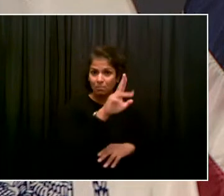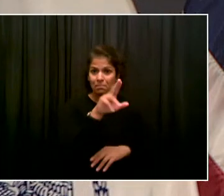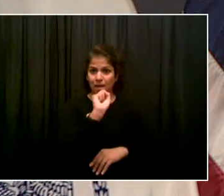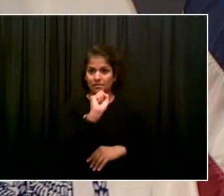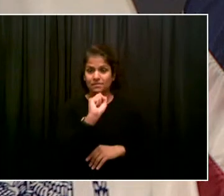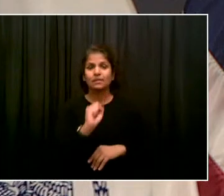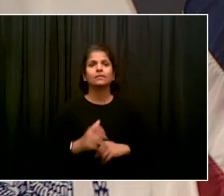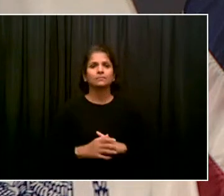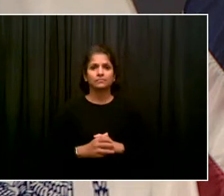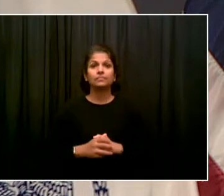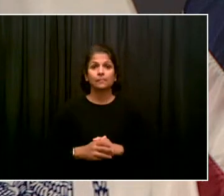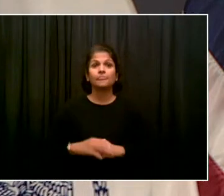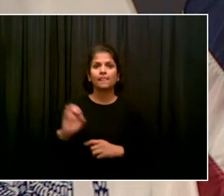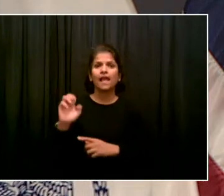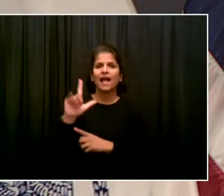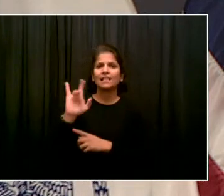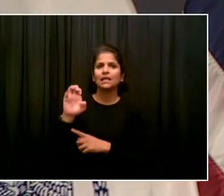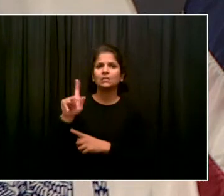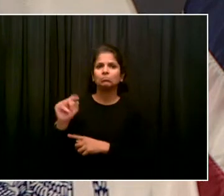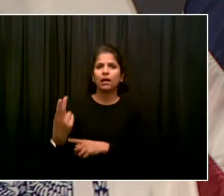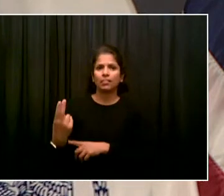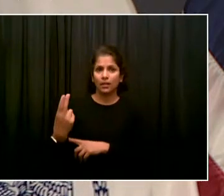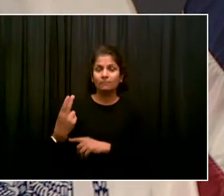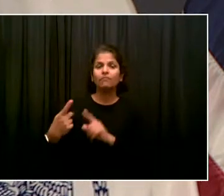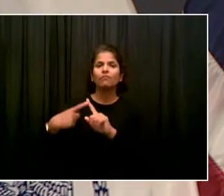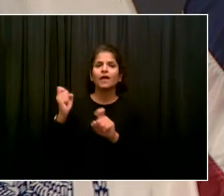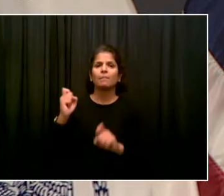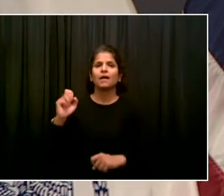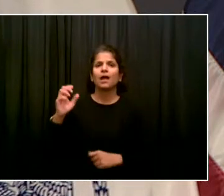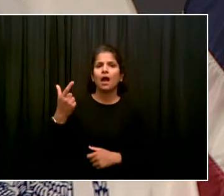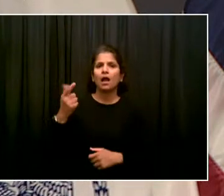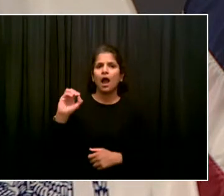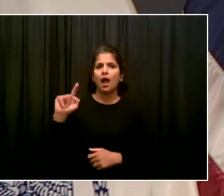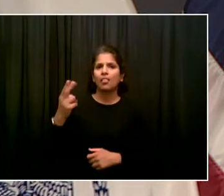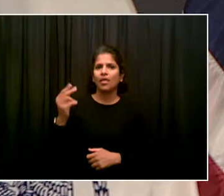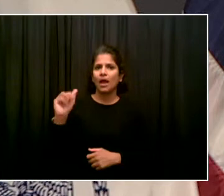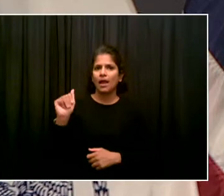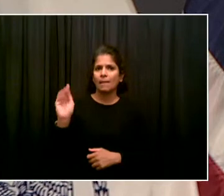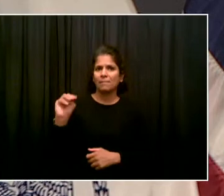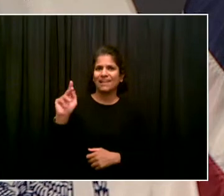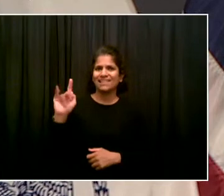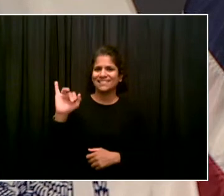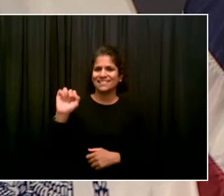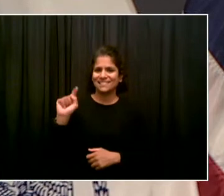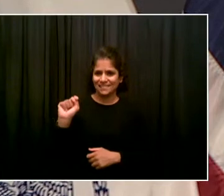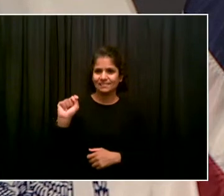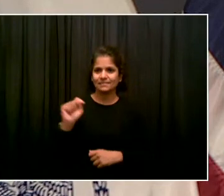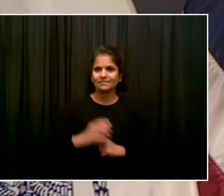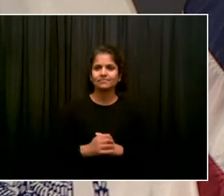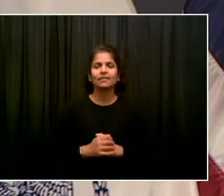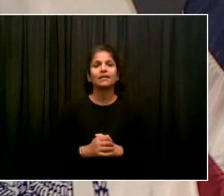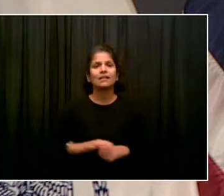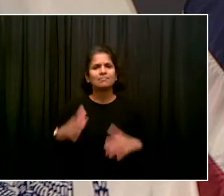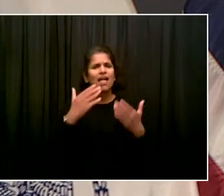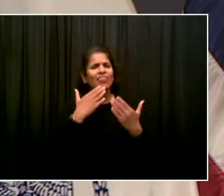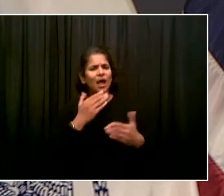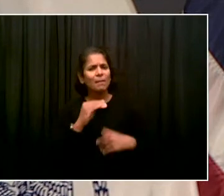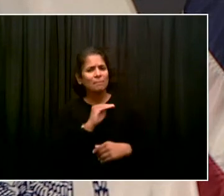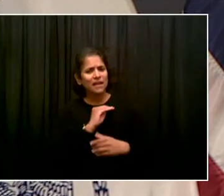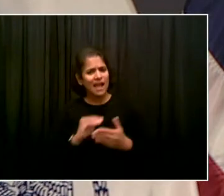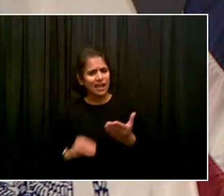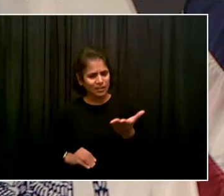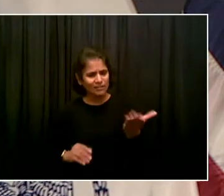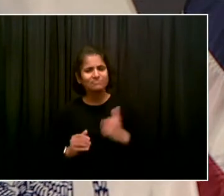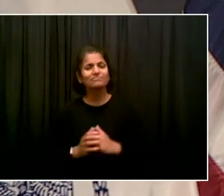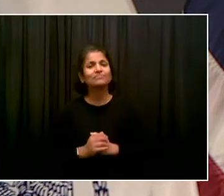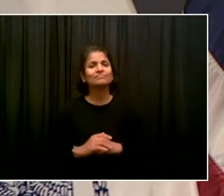Good morning, Mr. Mayor. Hey, Elizabeth, how you been? Good. I wanted to ask you and Dr. Choksi to tell